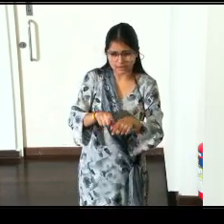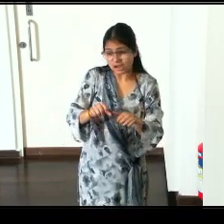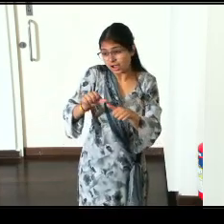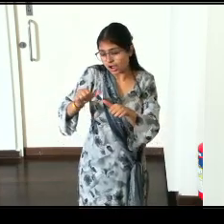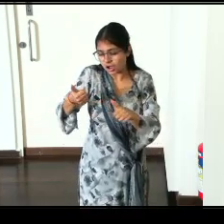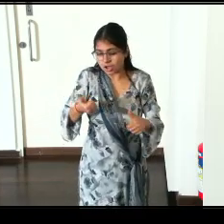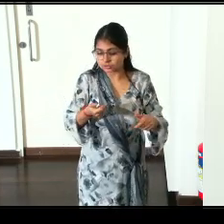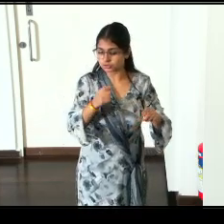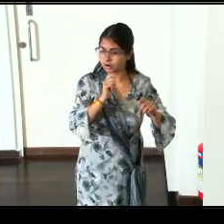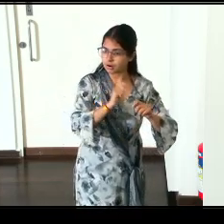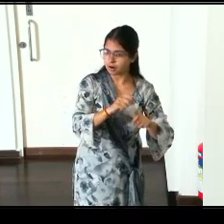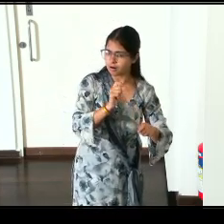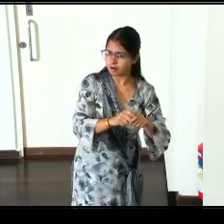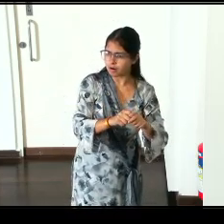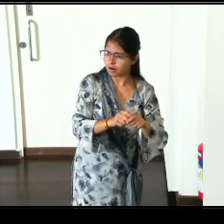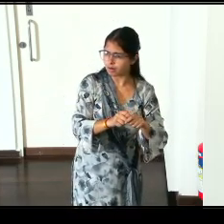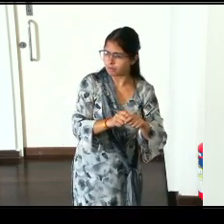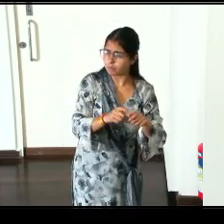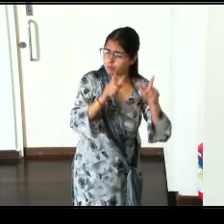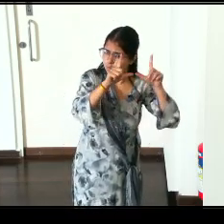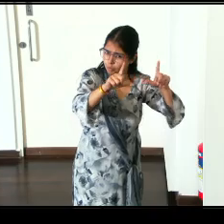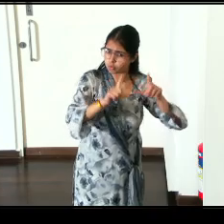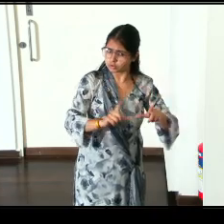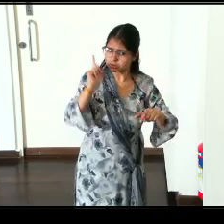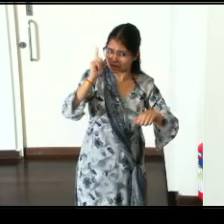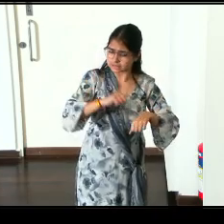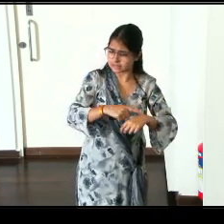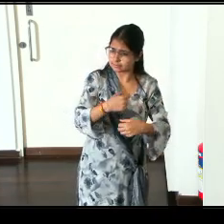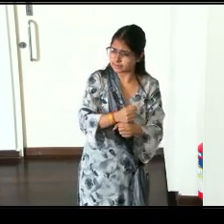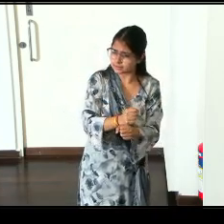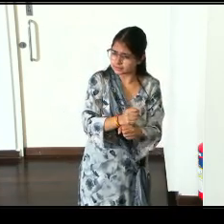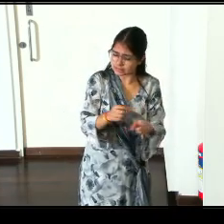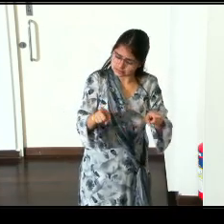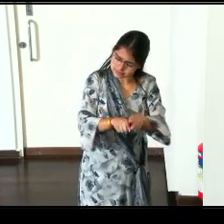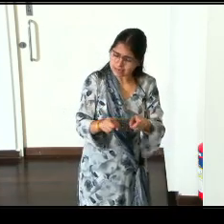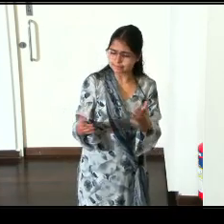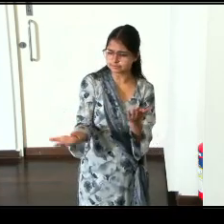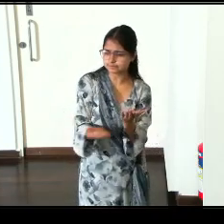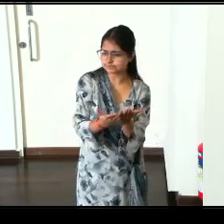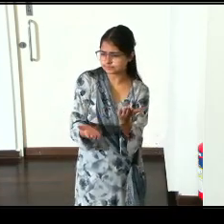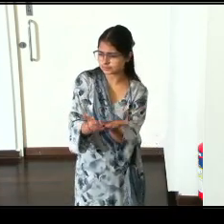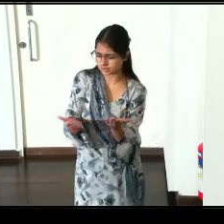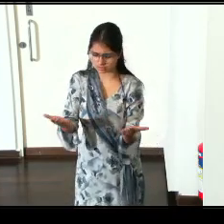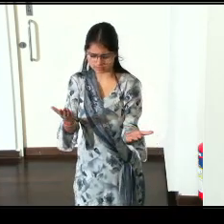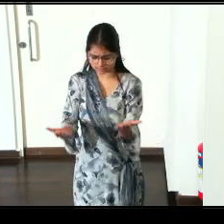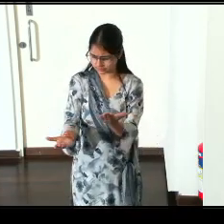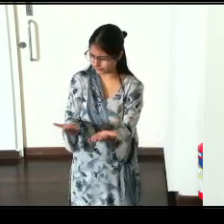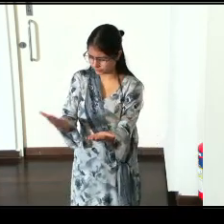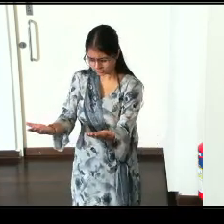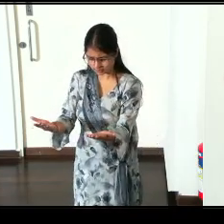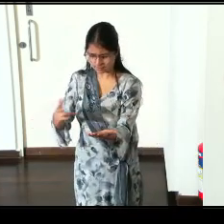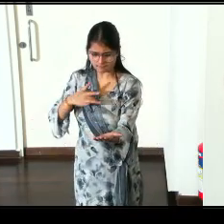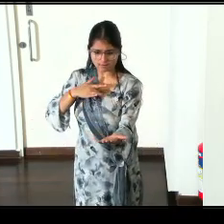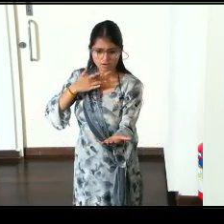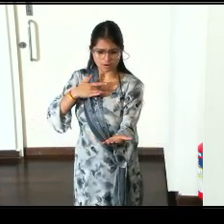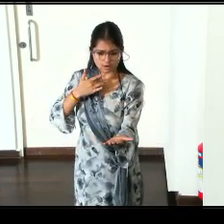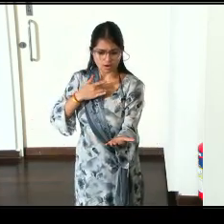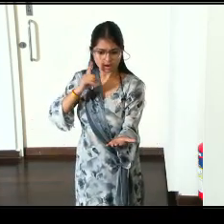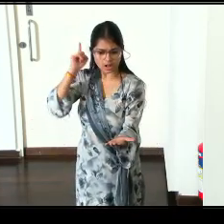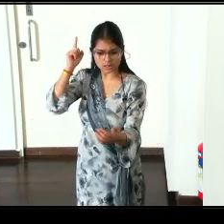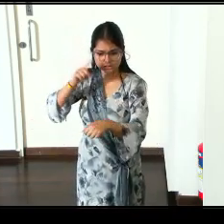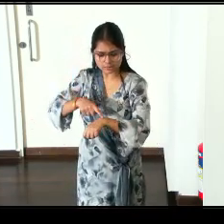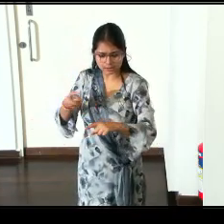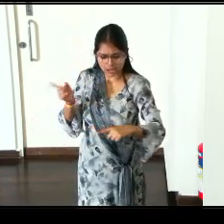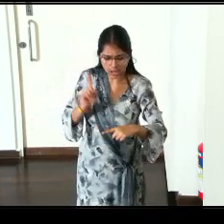workers' posters that were produced at that time, right? And then one would get a sense of what conversations are going on,